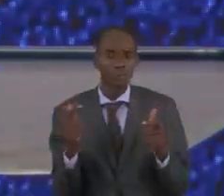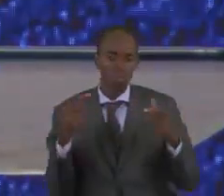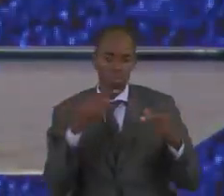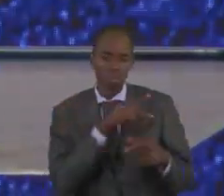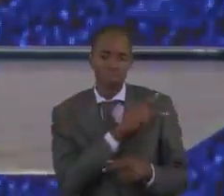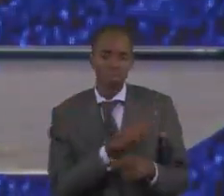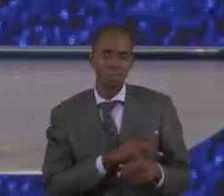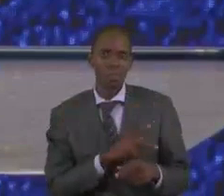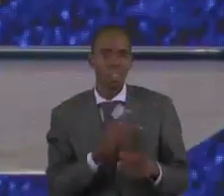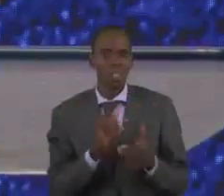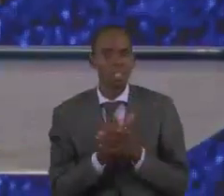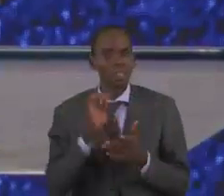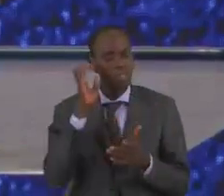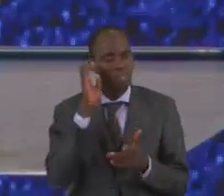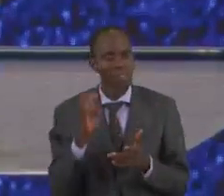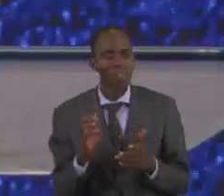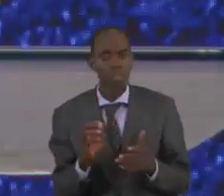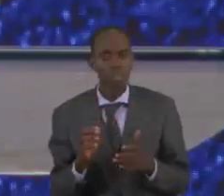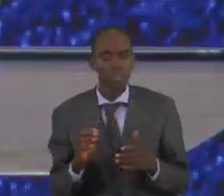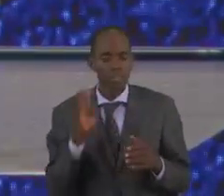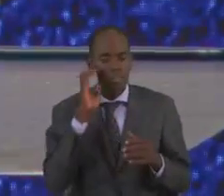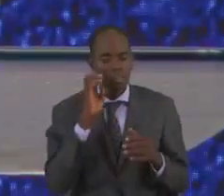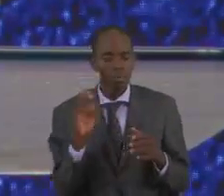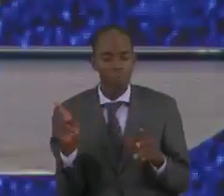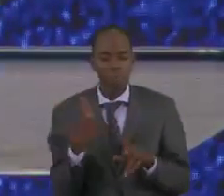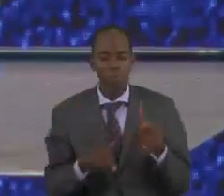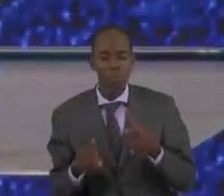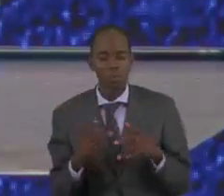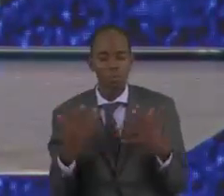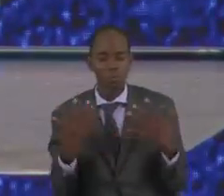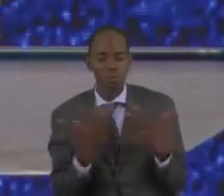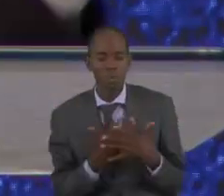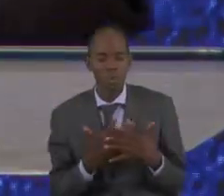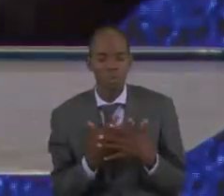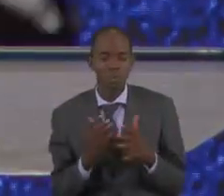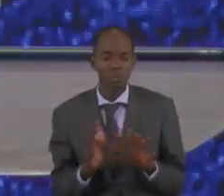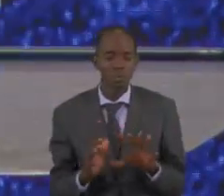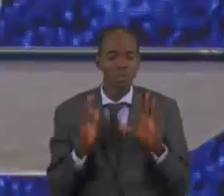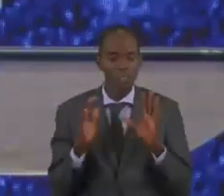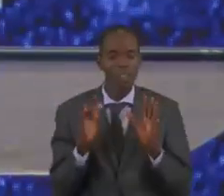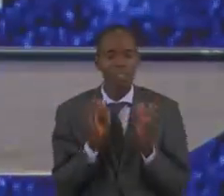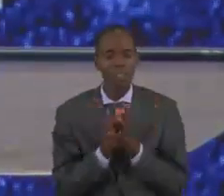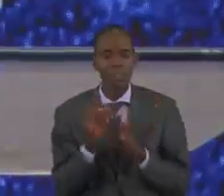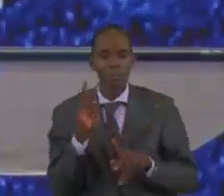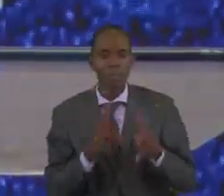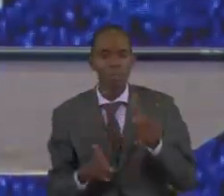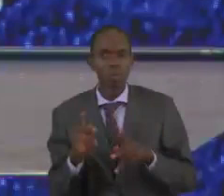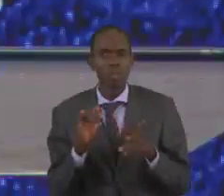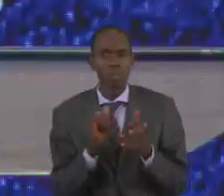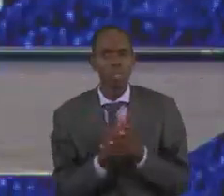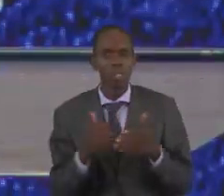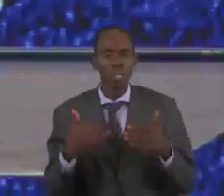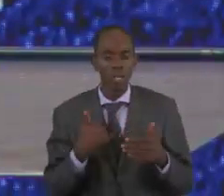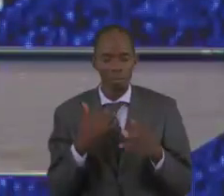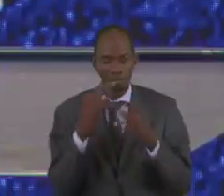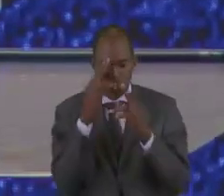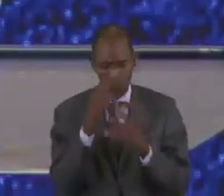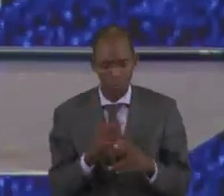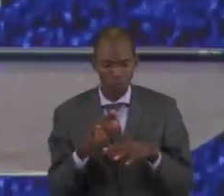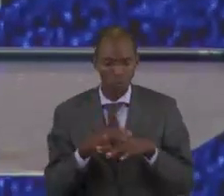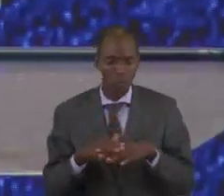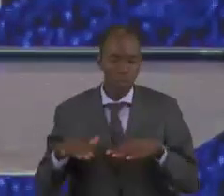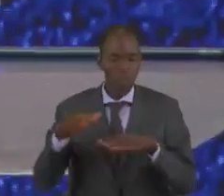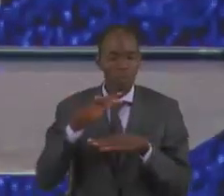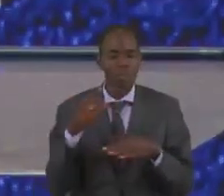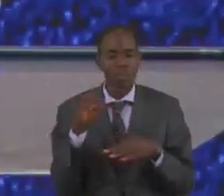they tremble, they fear that man that they have magnified beyond their size.